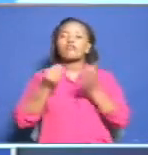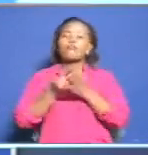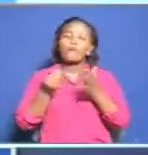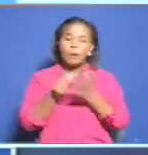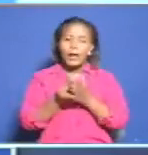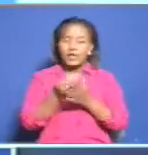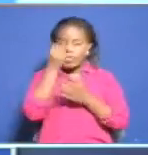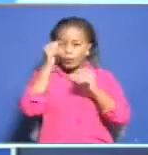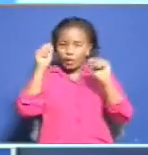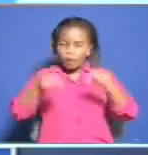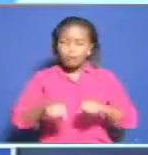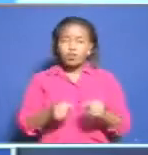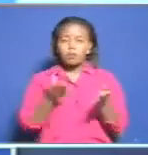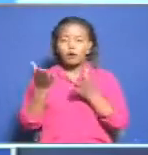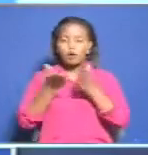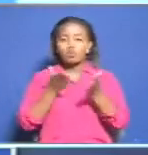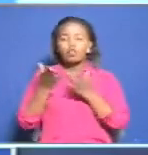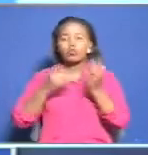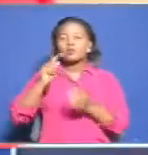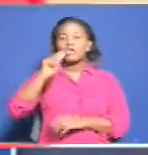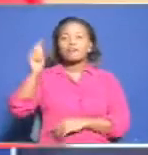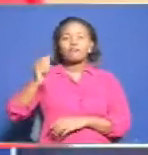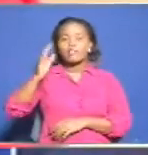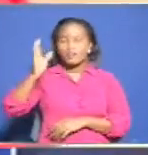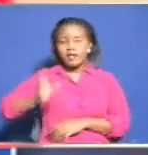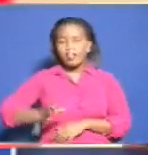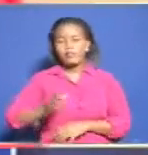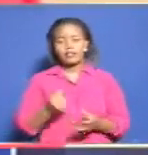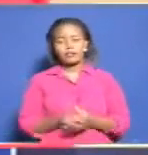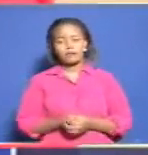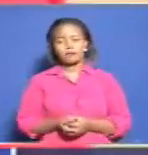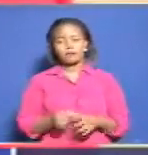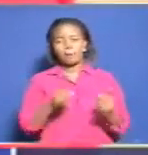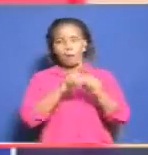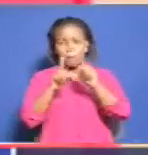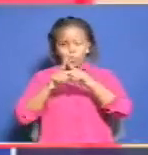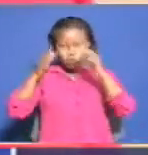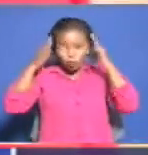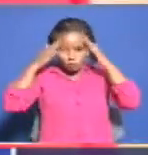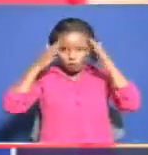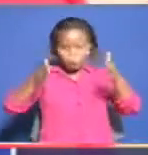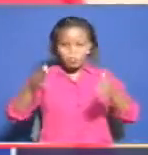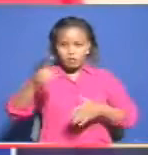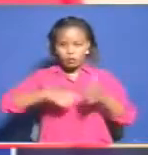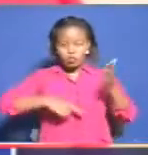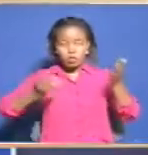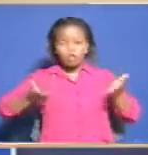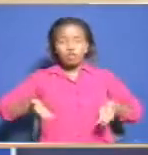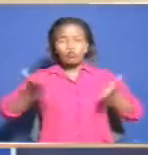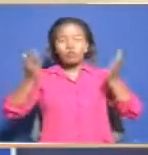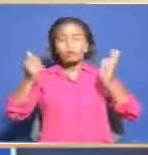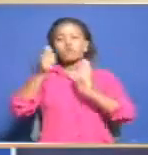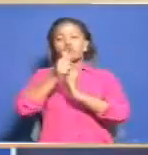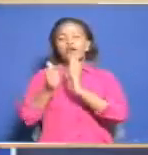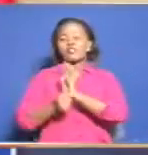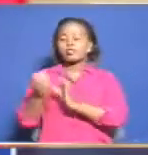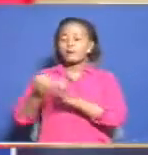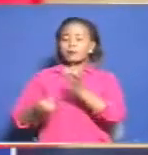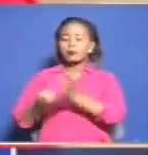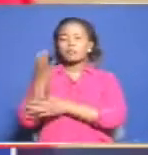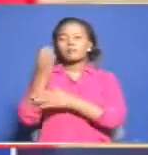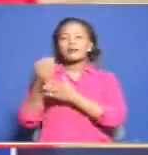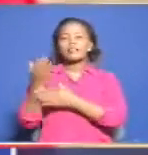serve Kenyans to whom we are home beholden. She committed to improve the transformation agenda initiated by Emeritus